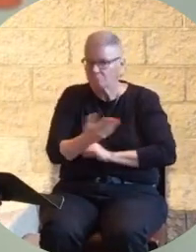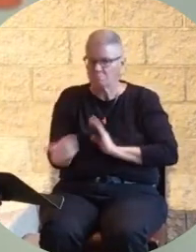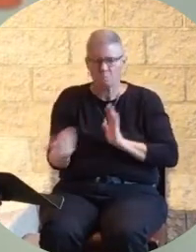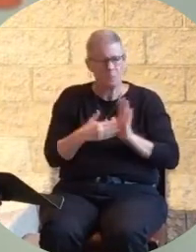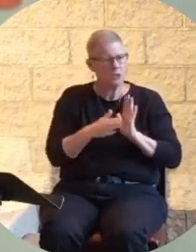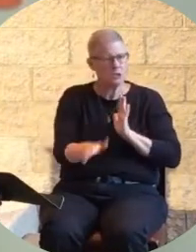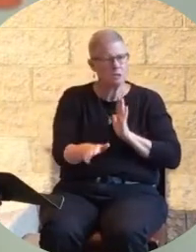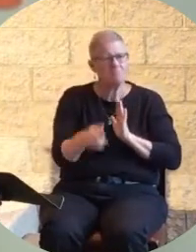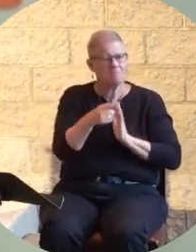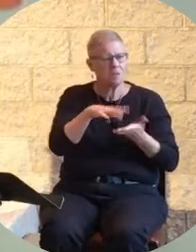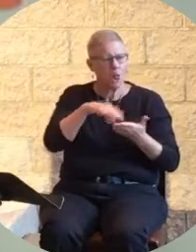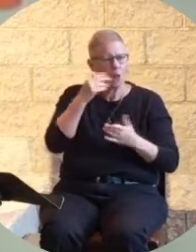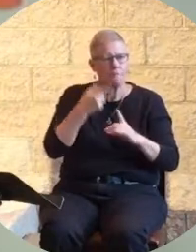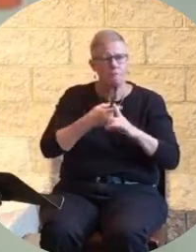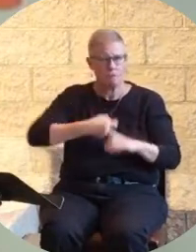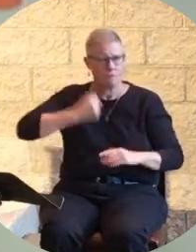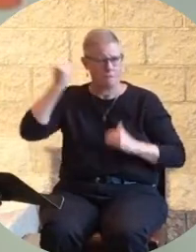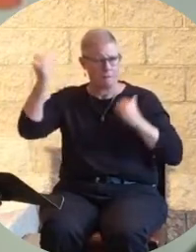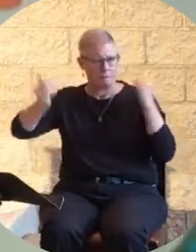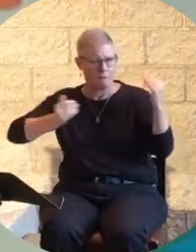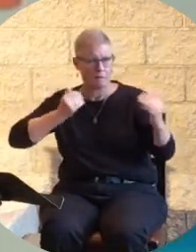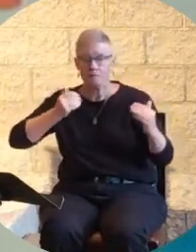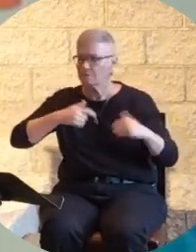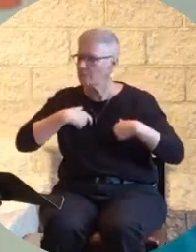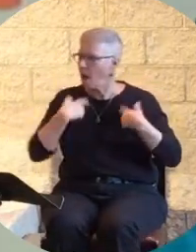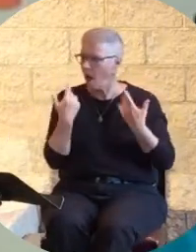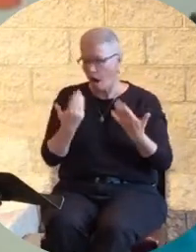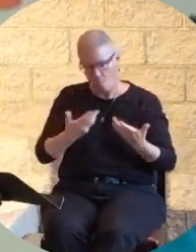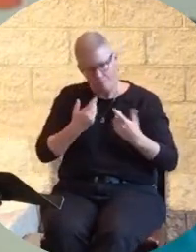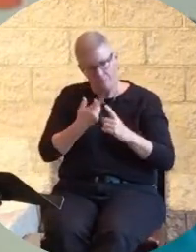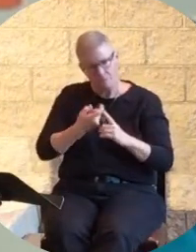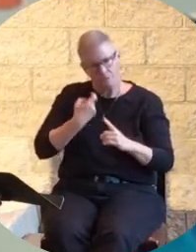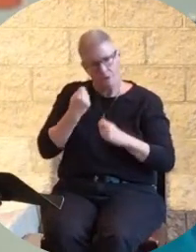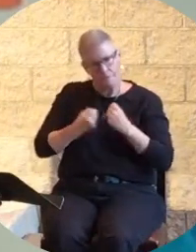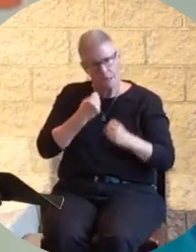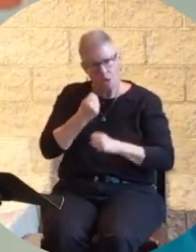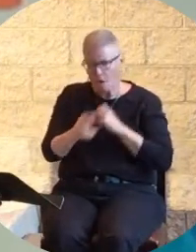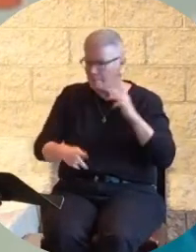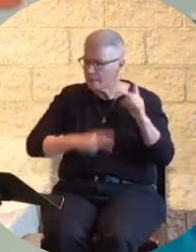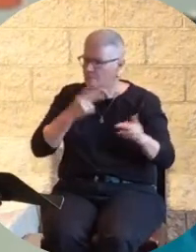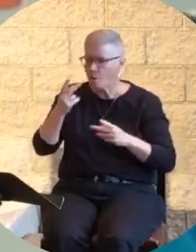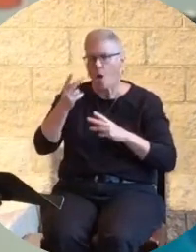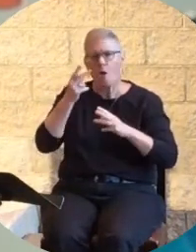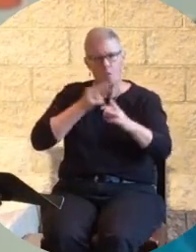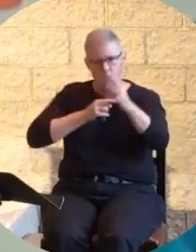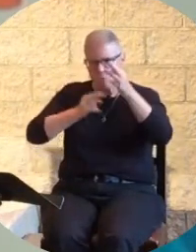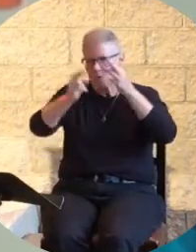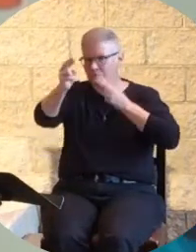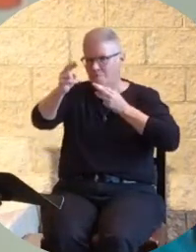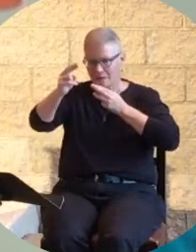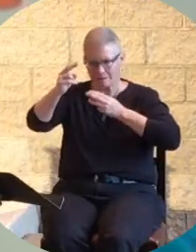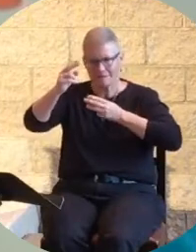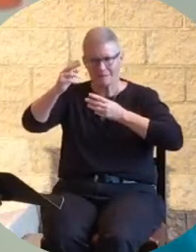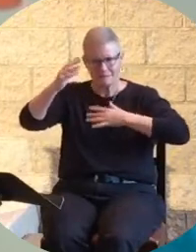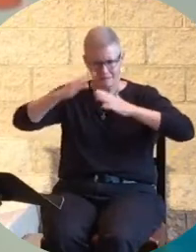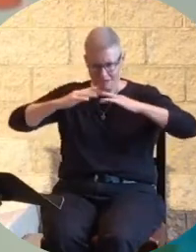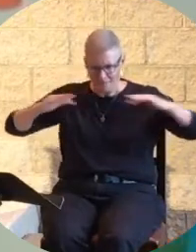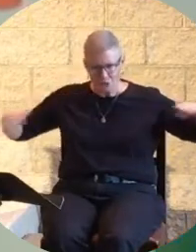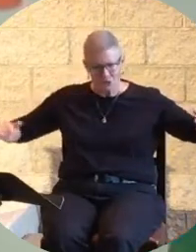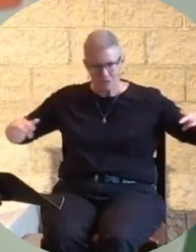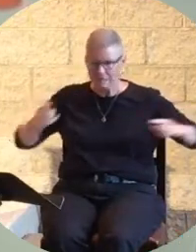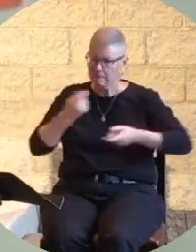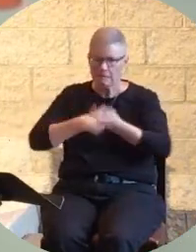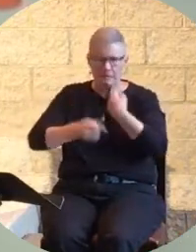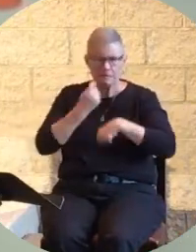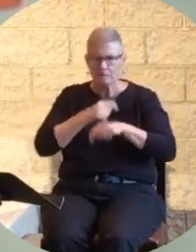a world where political leaders encourage respect for diversity instead of exploiting differences for political gain.